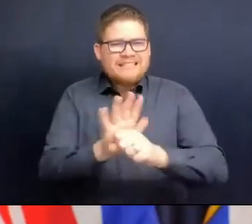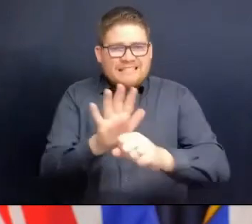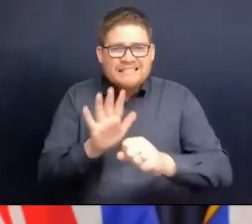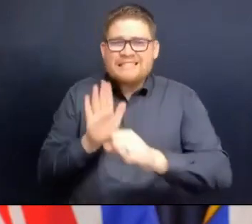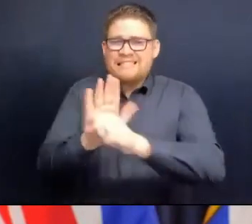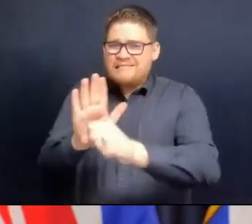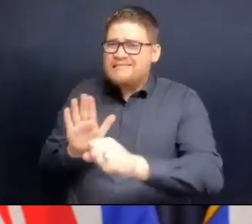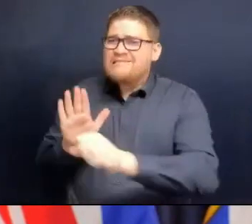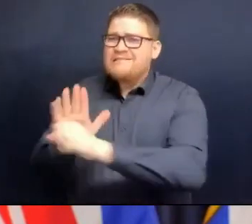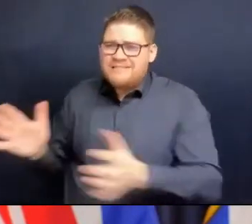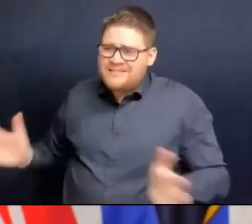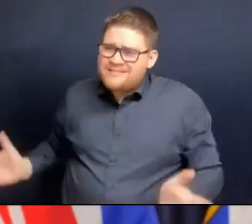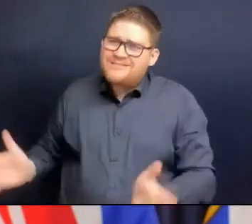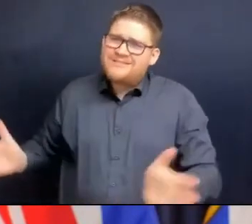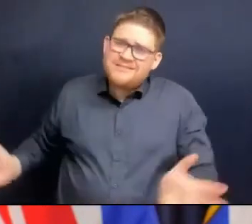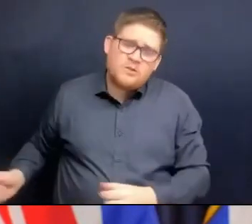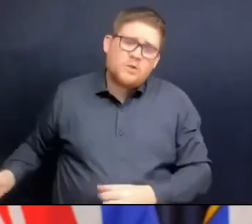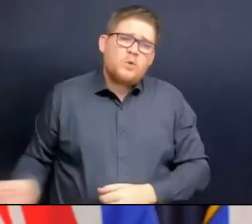booster doses for people,